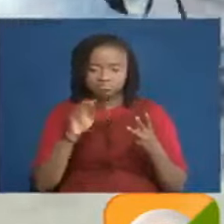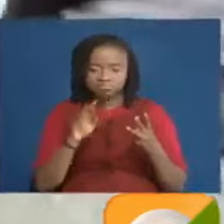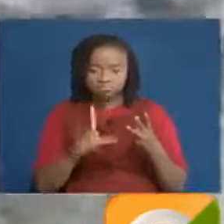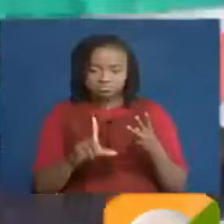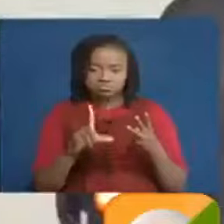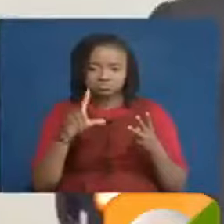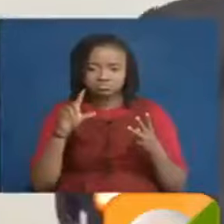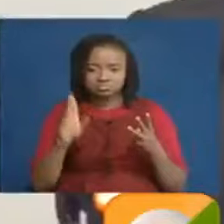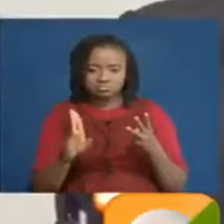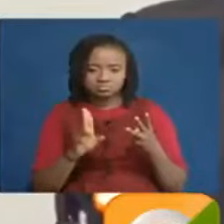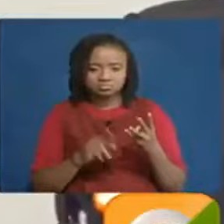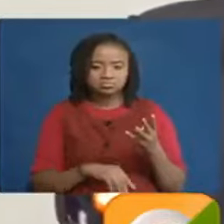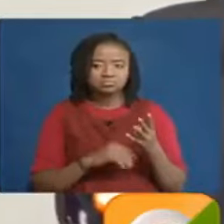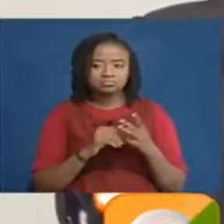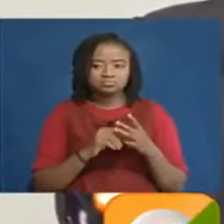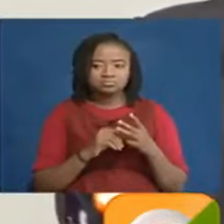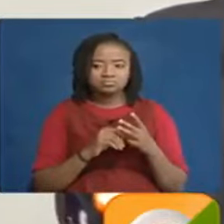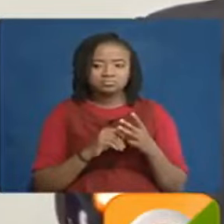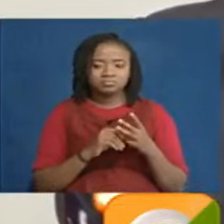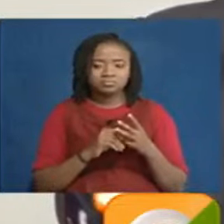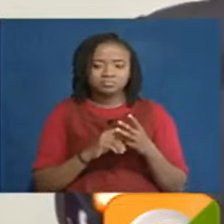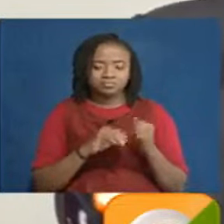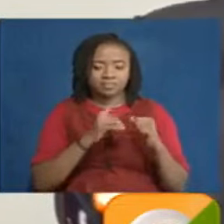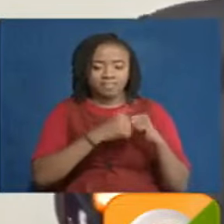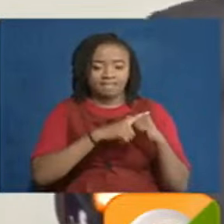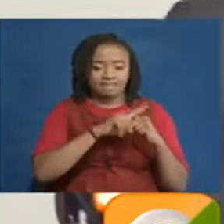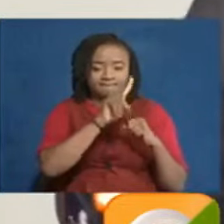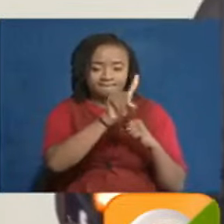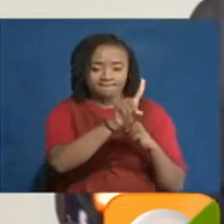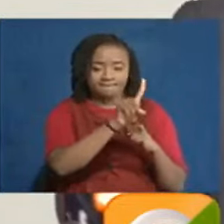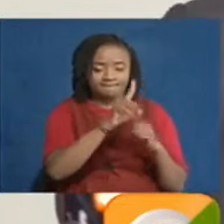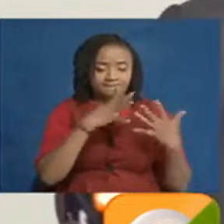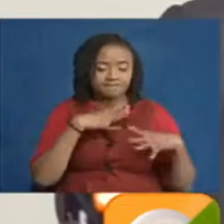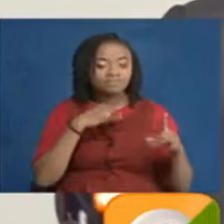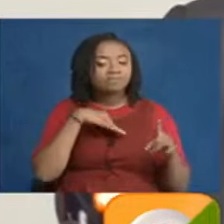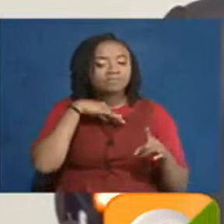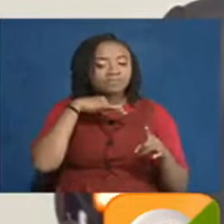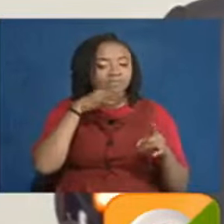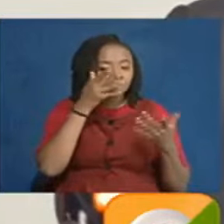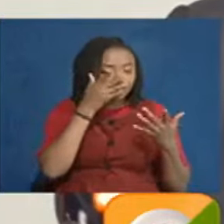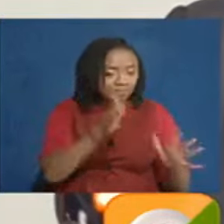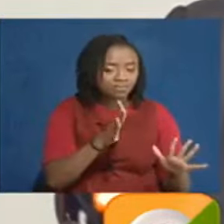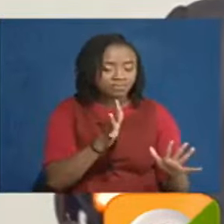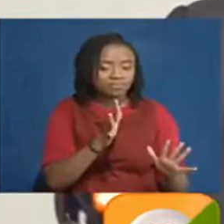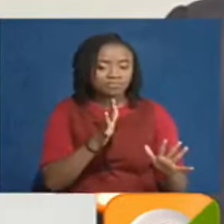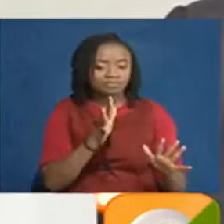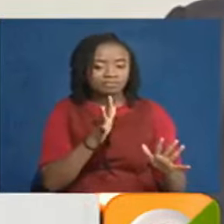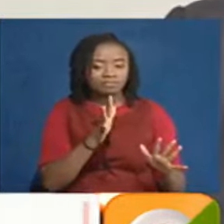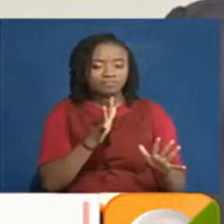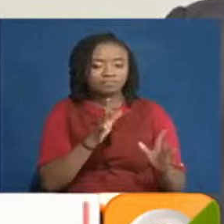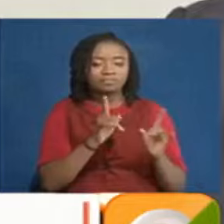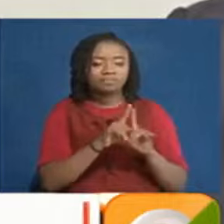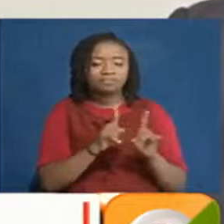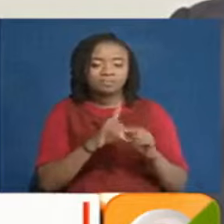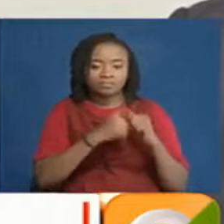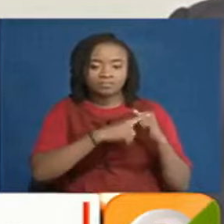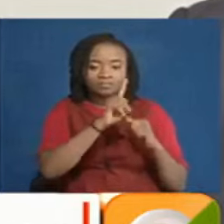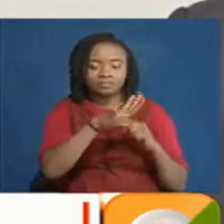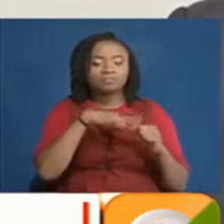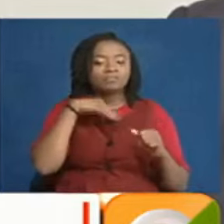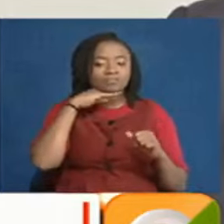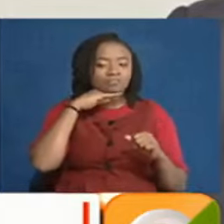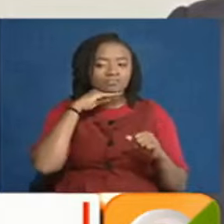Kenya. 61 persons who've lost their lives, and these are the cases we call extrajudicial killings.